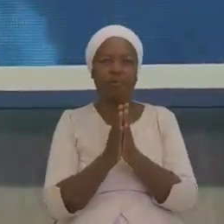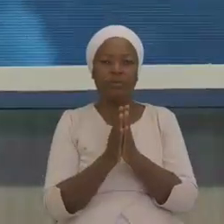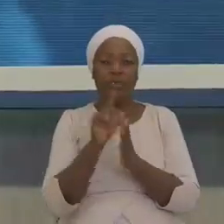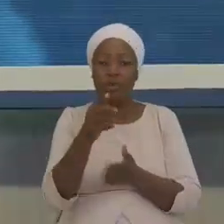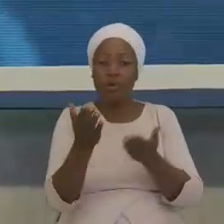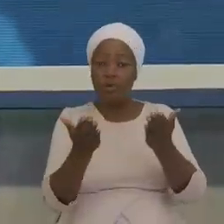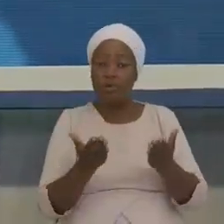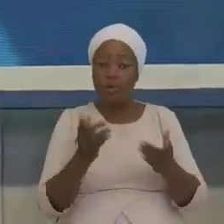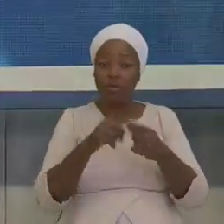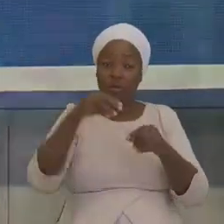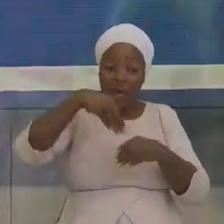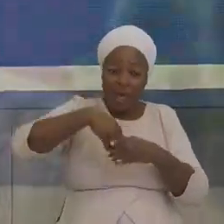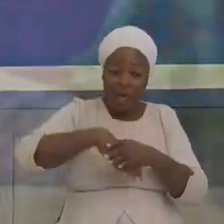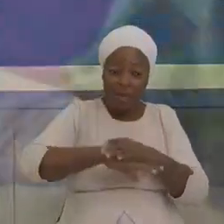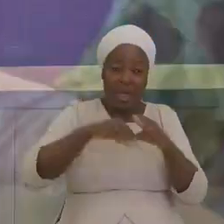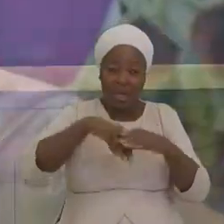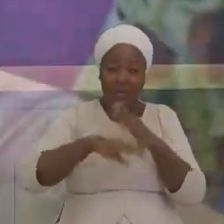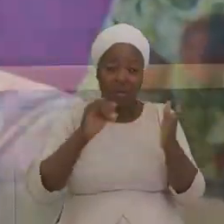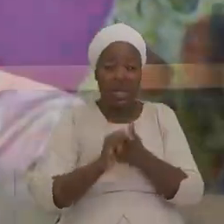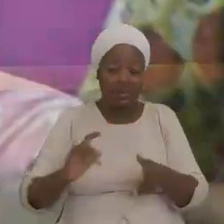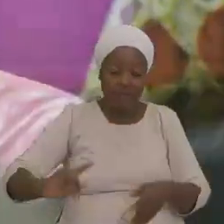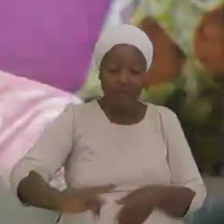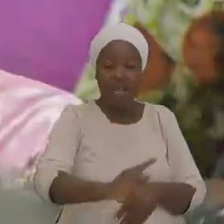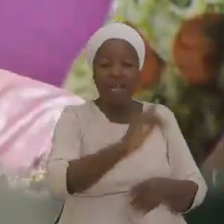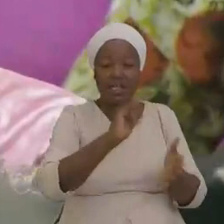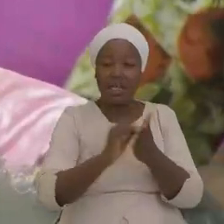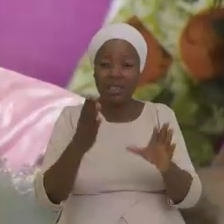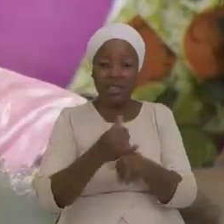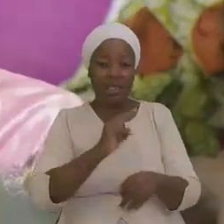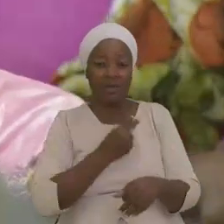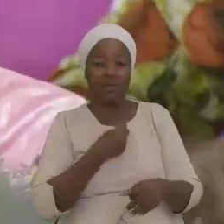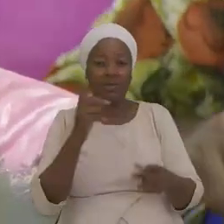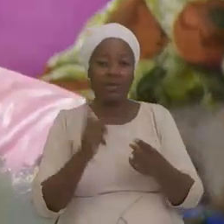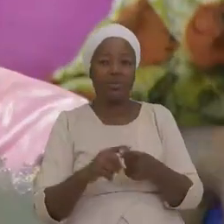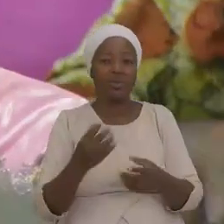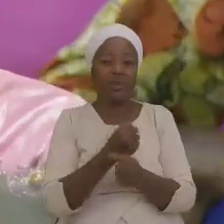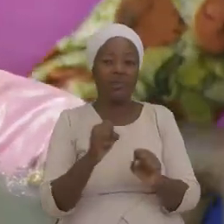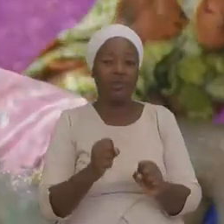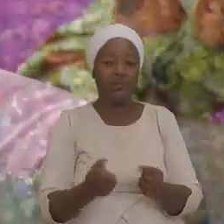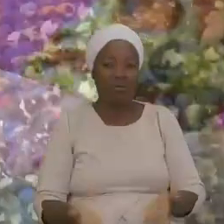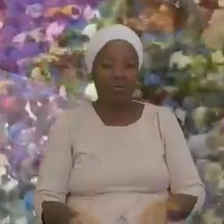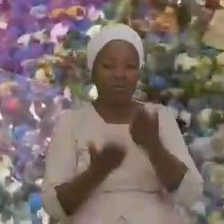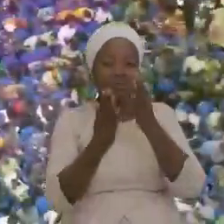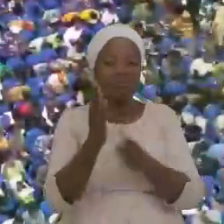to enter into that flight that takes us to salvation? Raise up your hand.